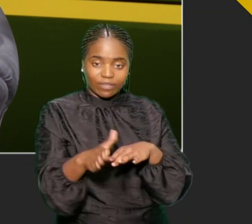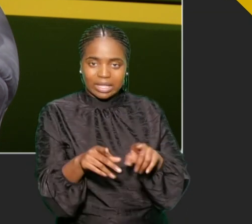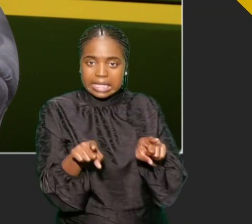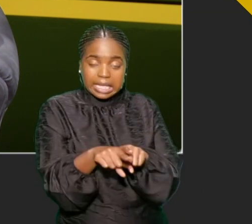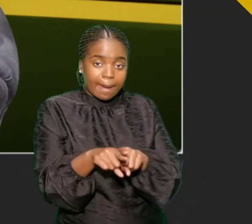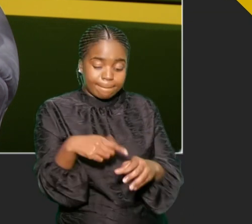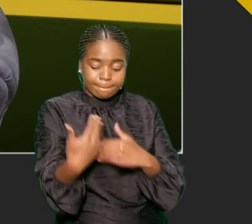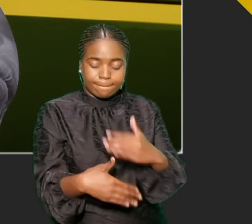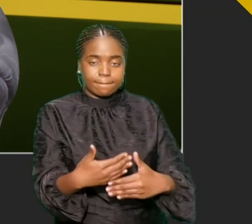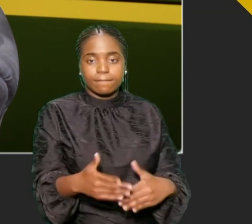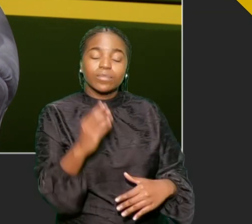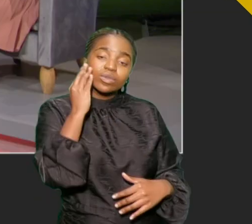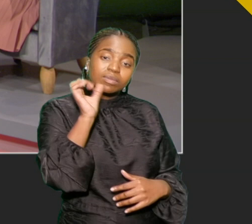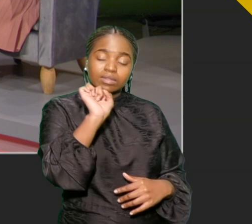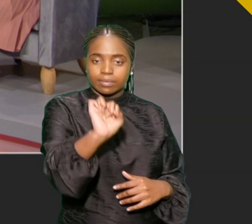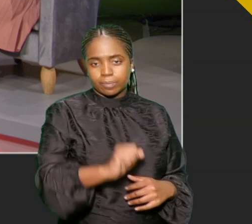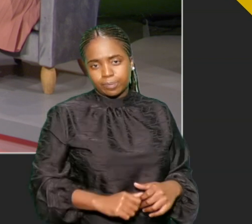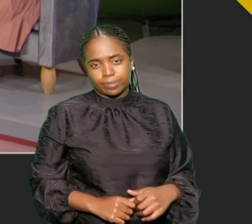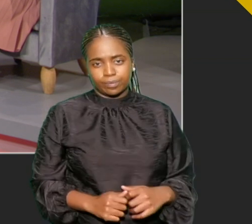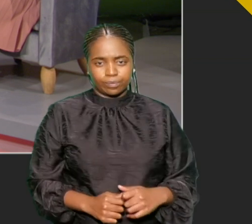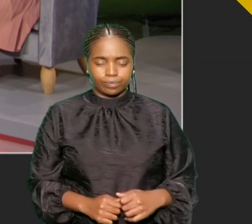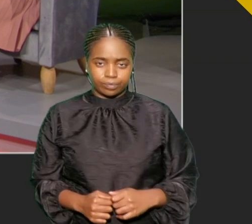thing, who has gone through what you've been through at this point?